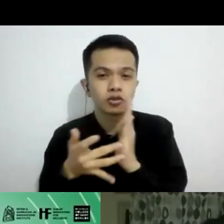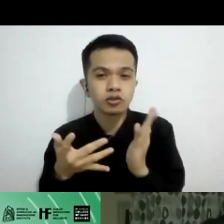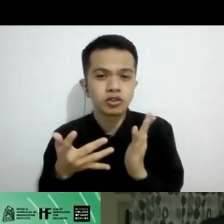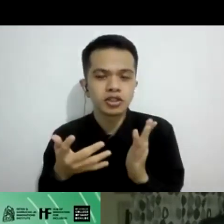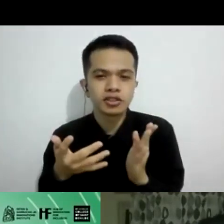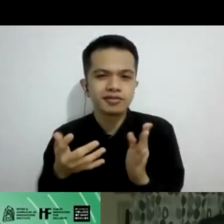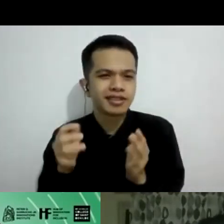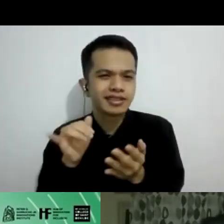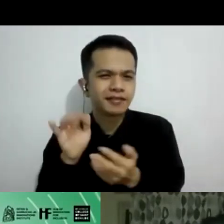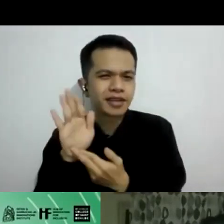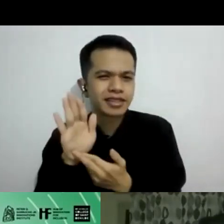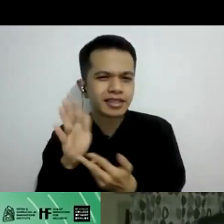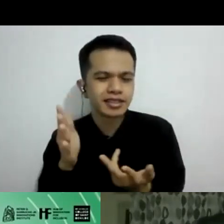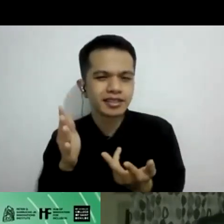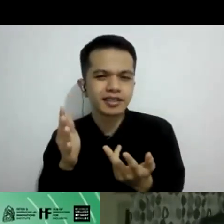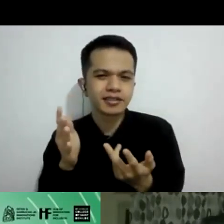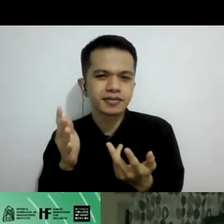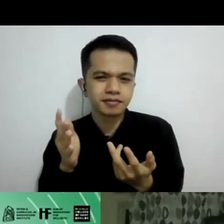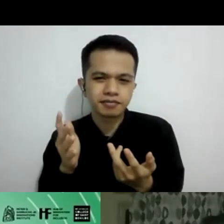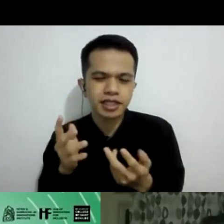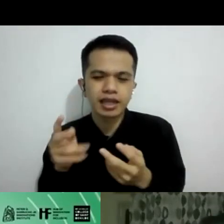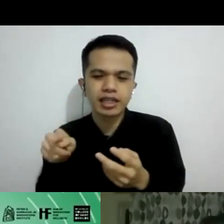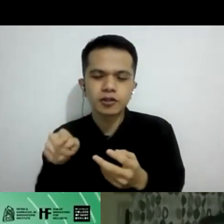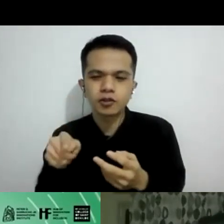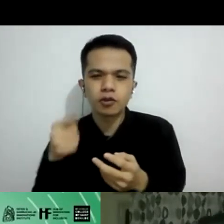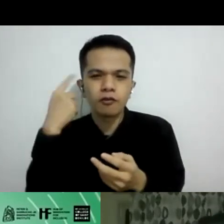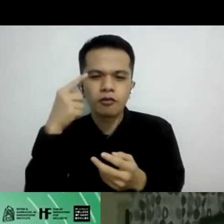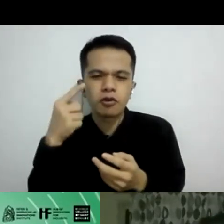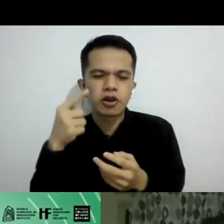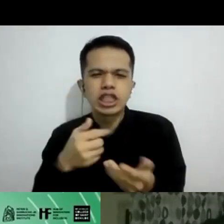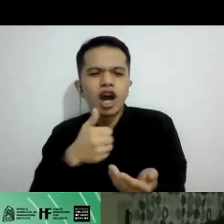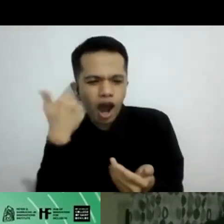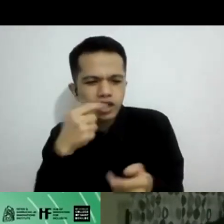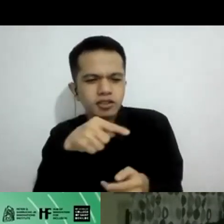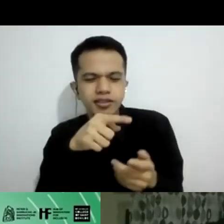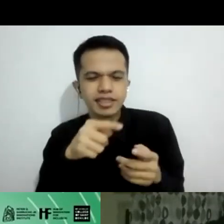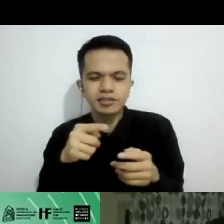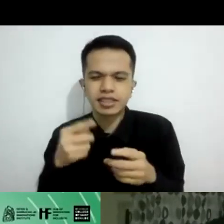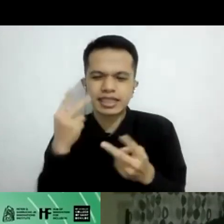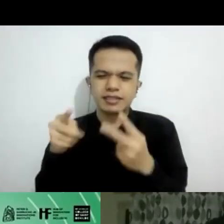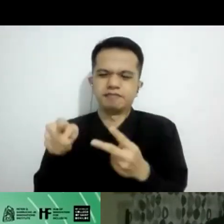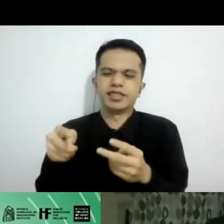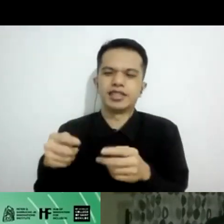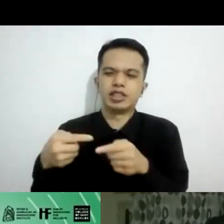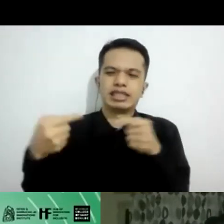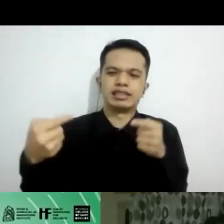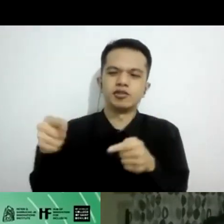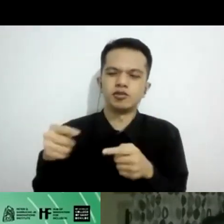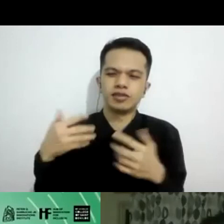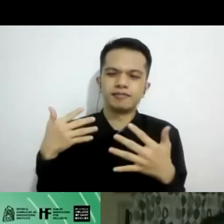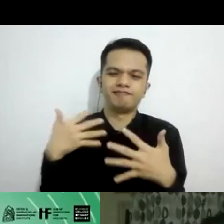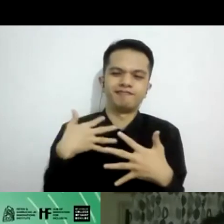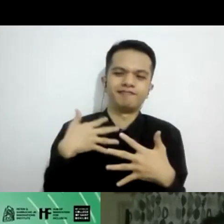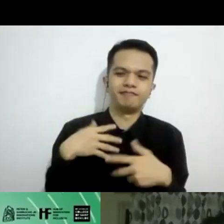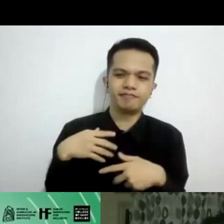like that they are often seen as an enemy or some kind of like scary new technology, and that we don't have